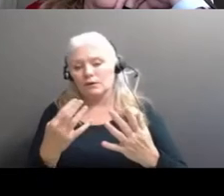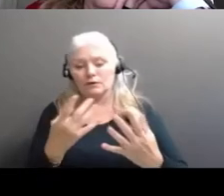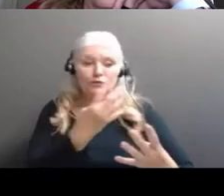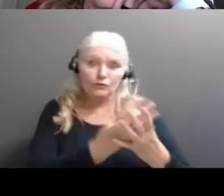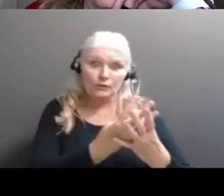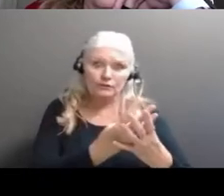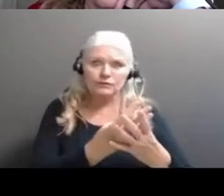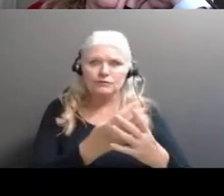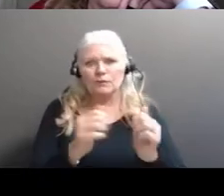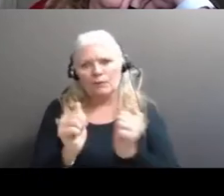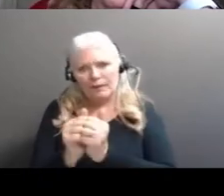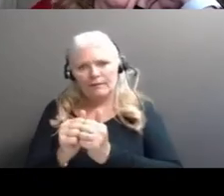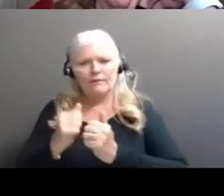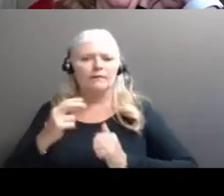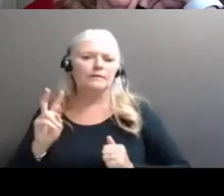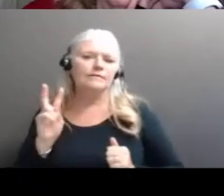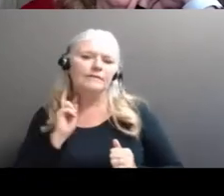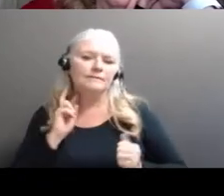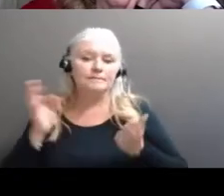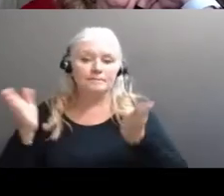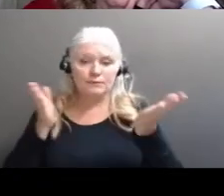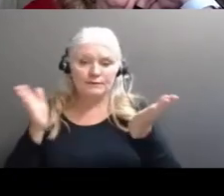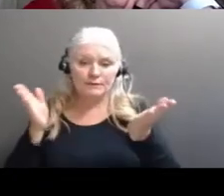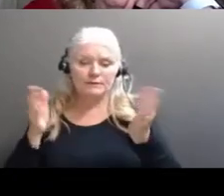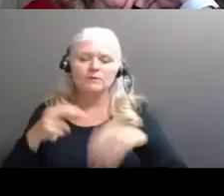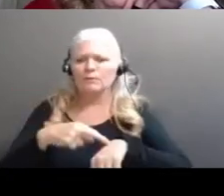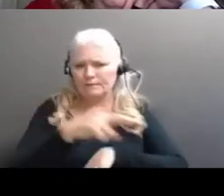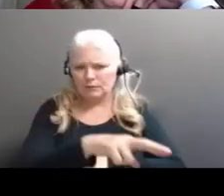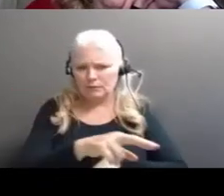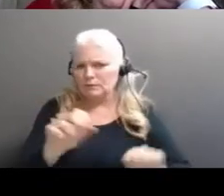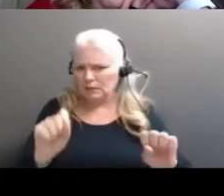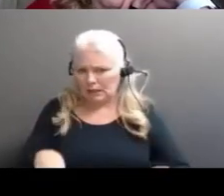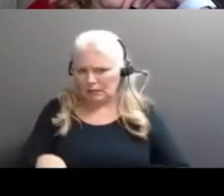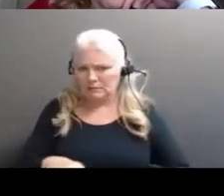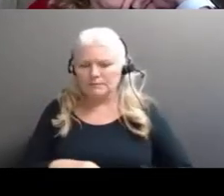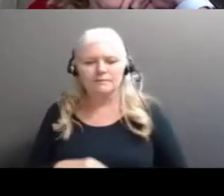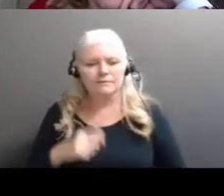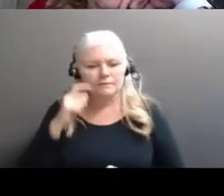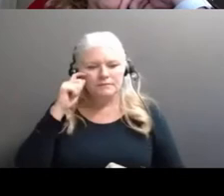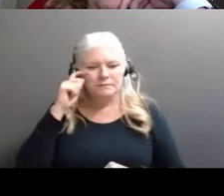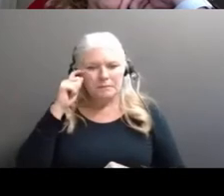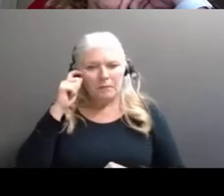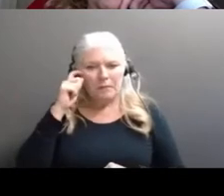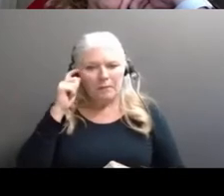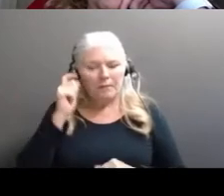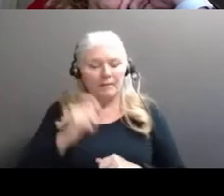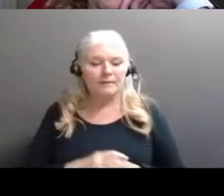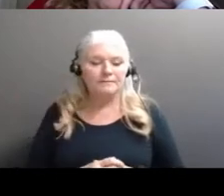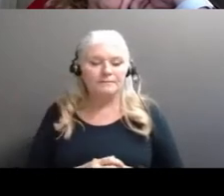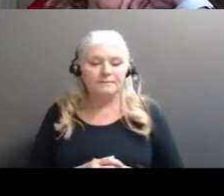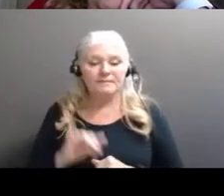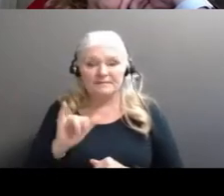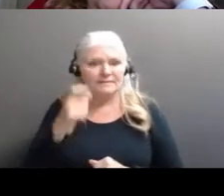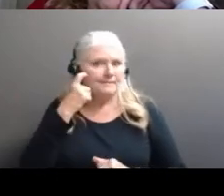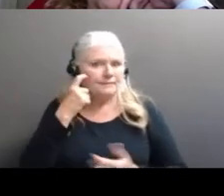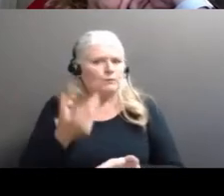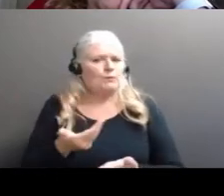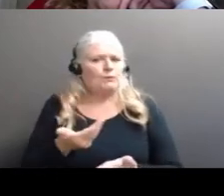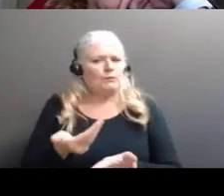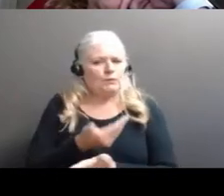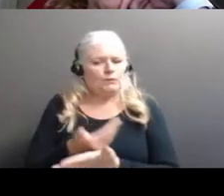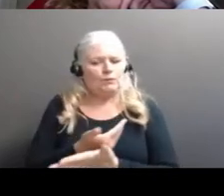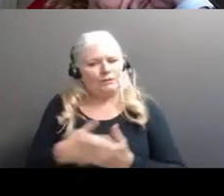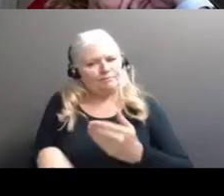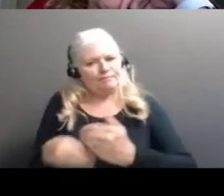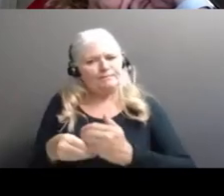by victim services. And that's a new kind of option that's sort of being